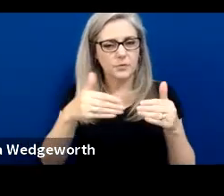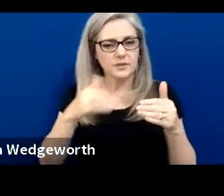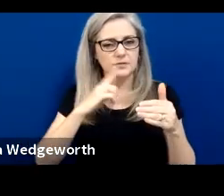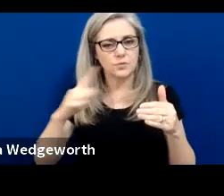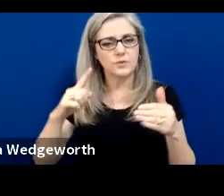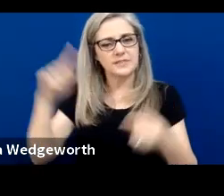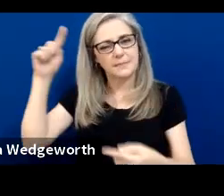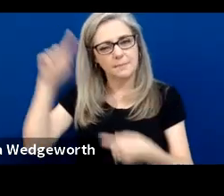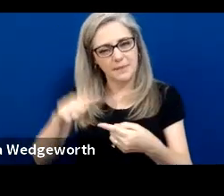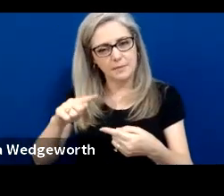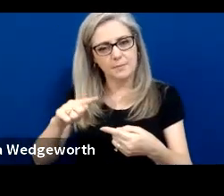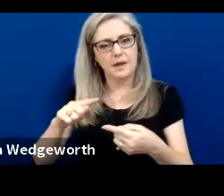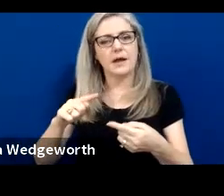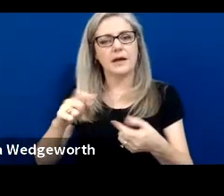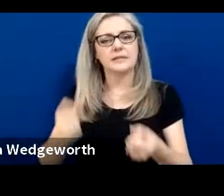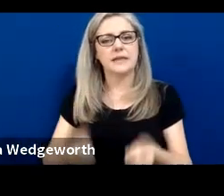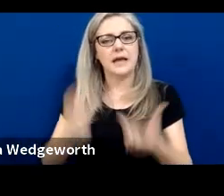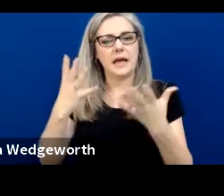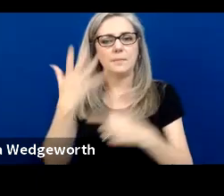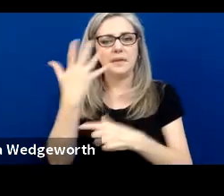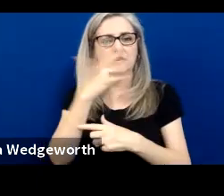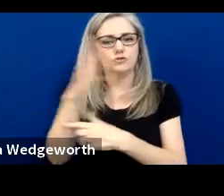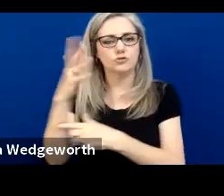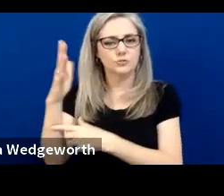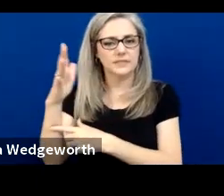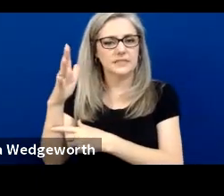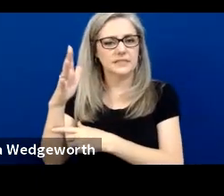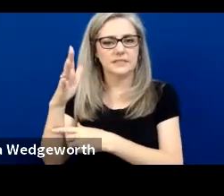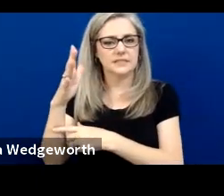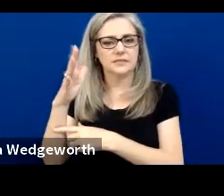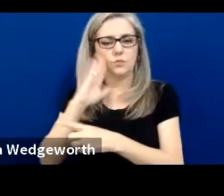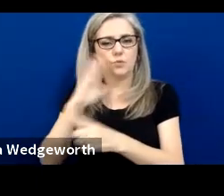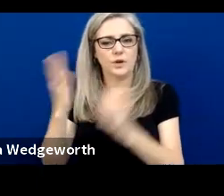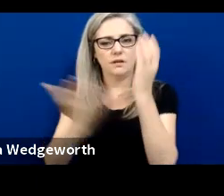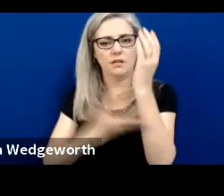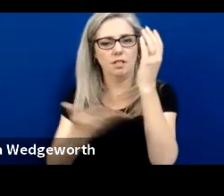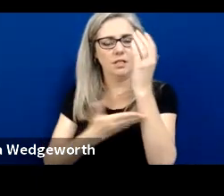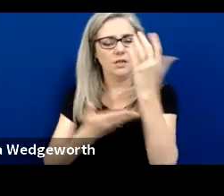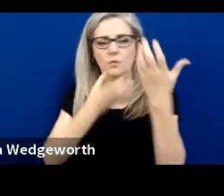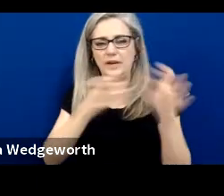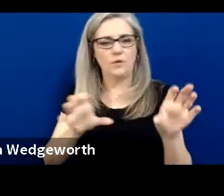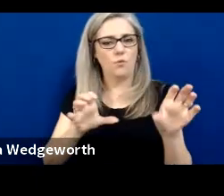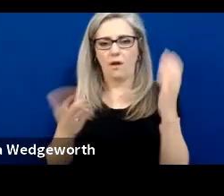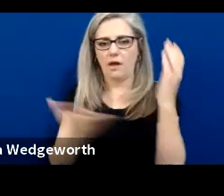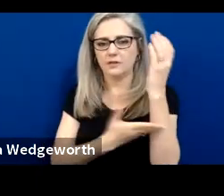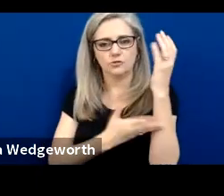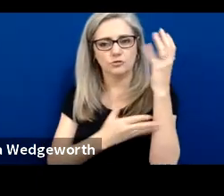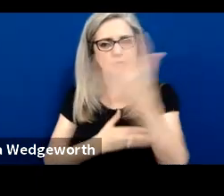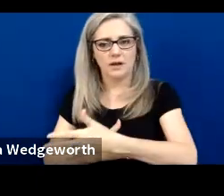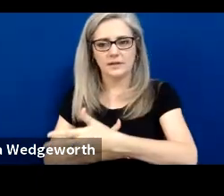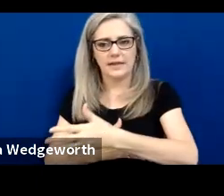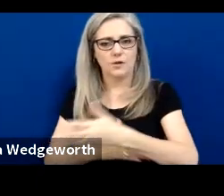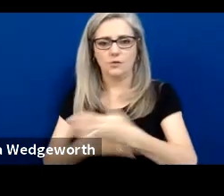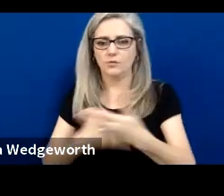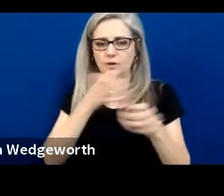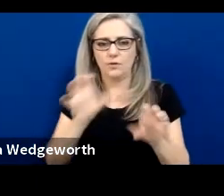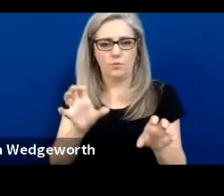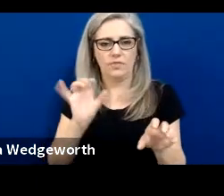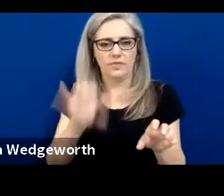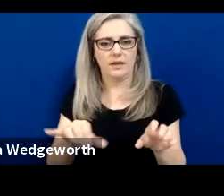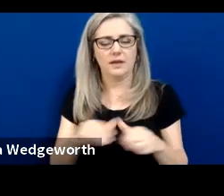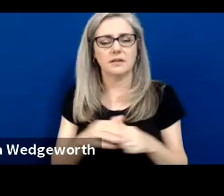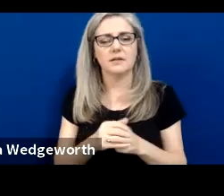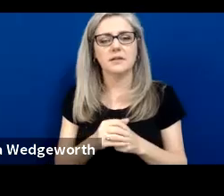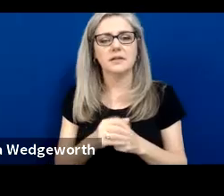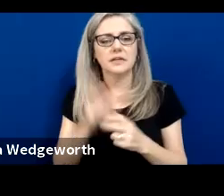amount of trees that will be impacted. We wanted to try to not knock down any trees if possible. So you'll